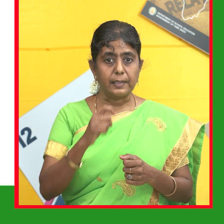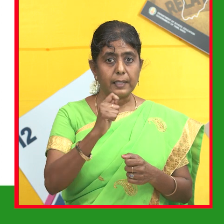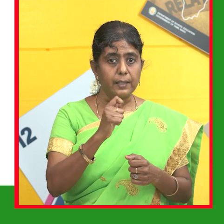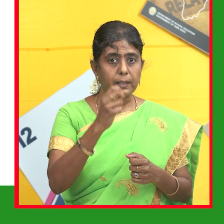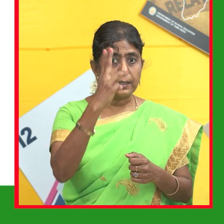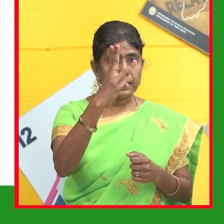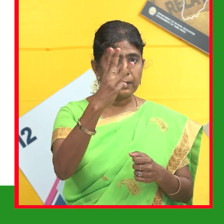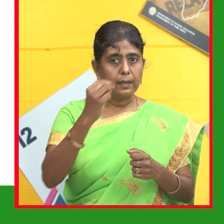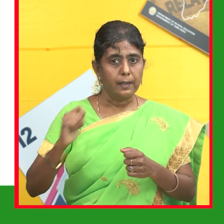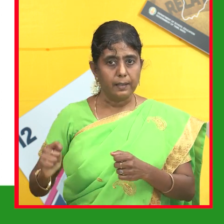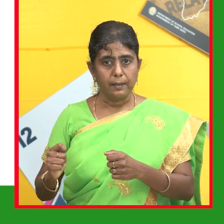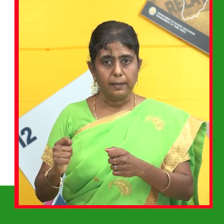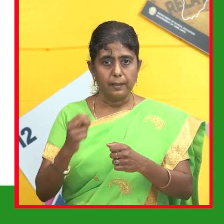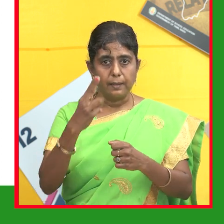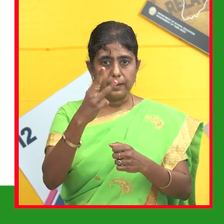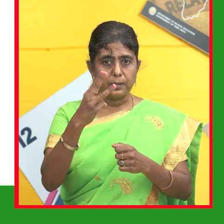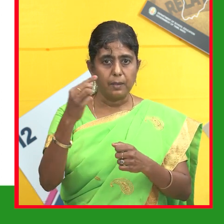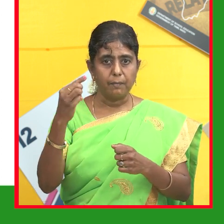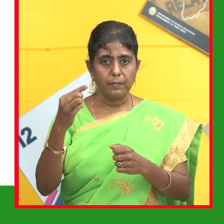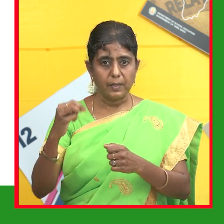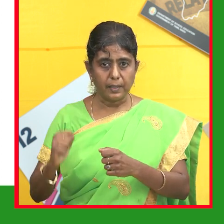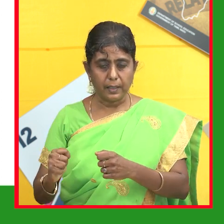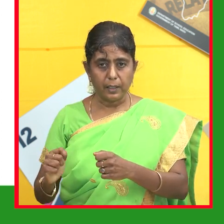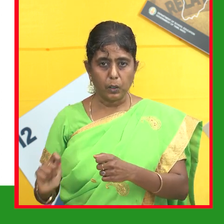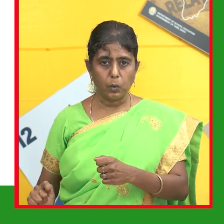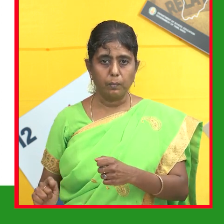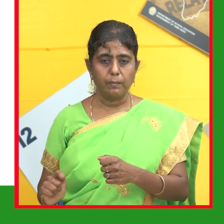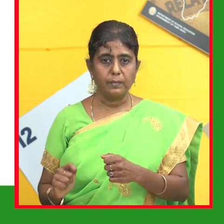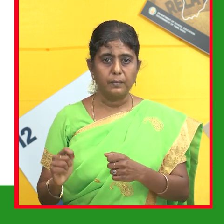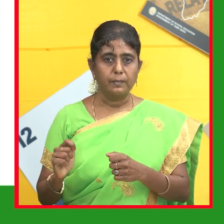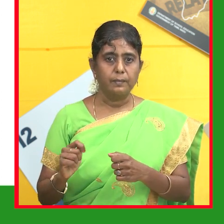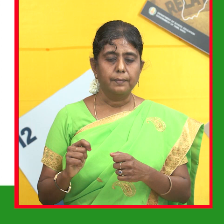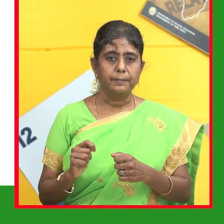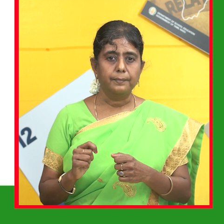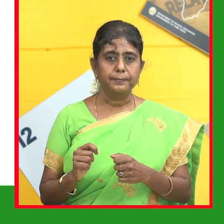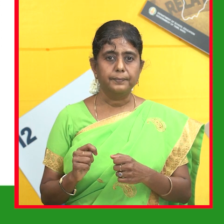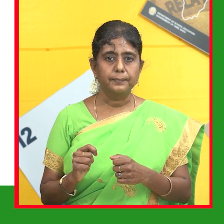Then 3t squared by 4t should be the answer.